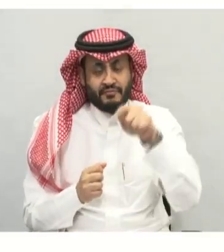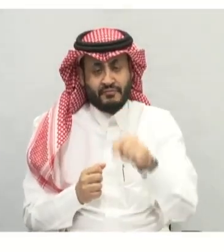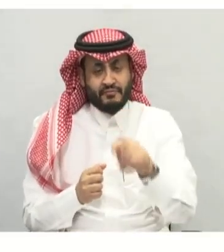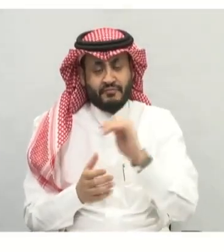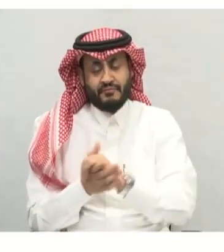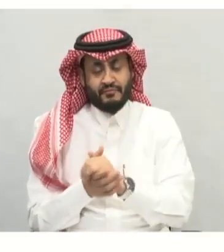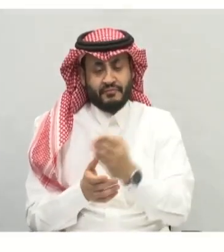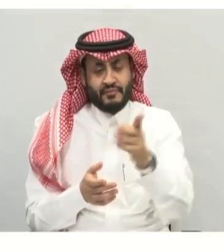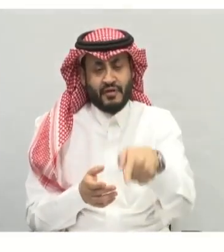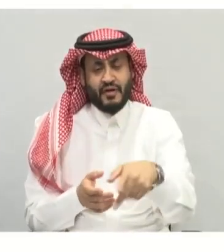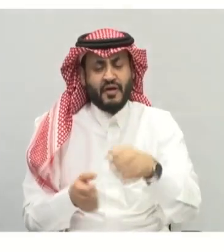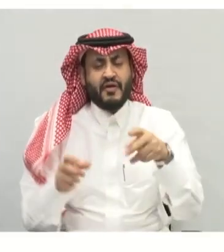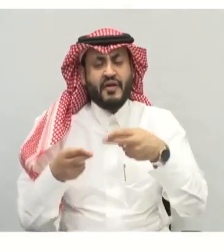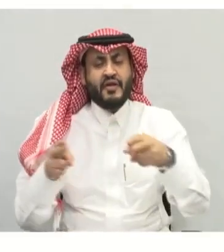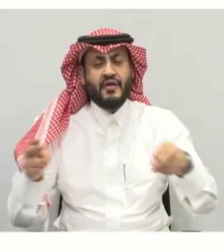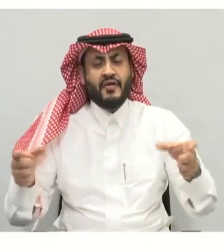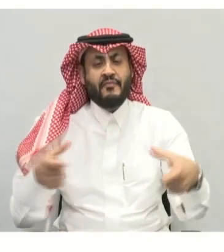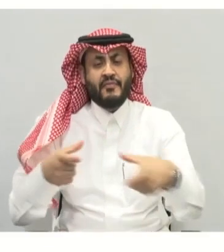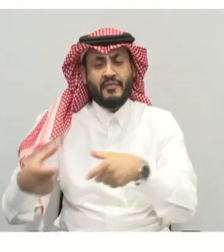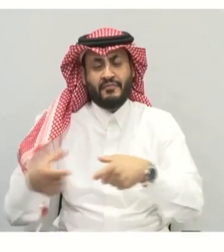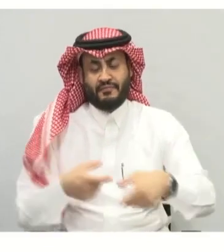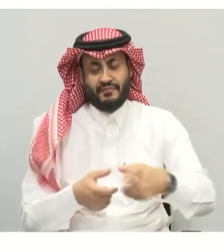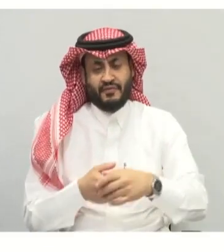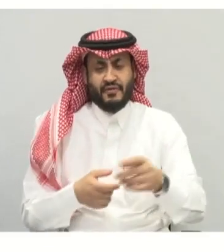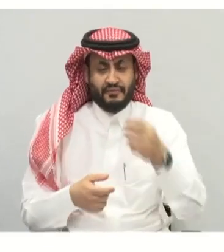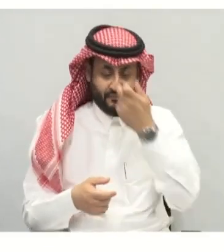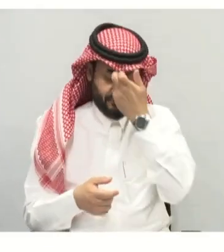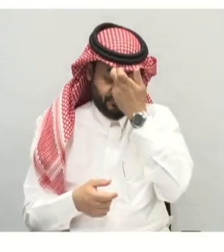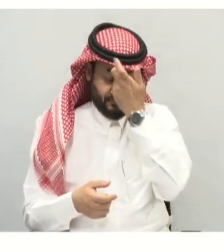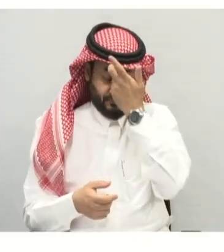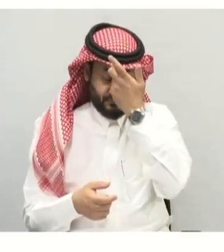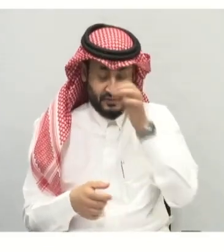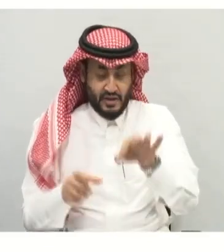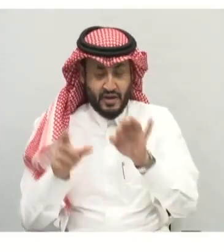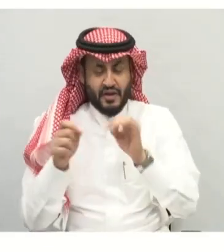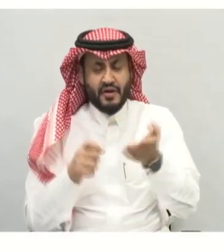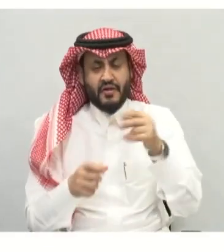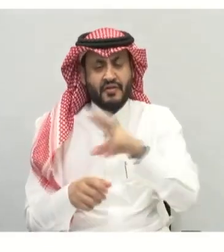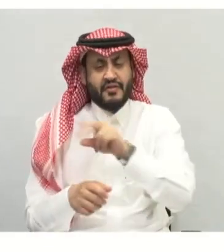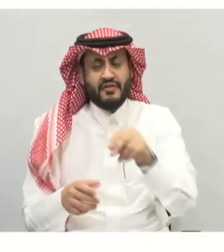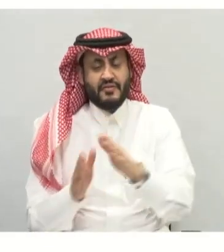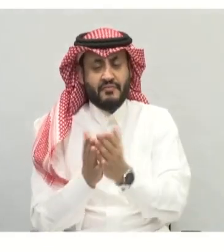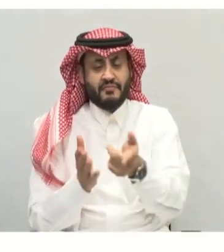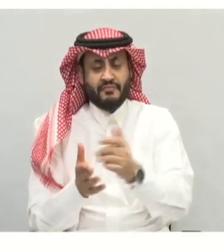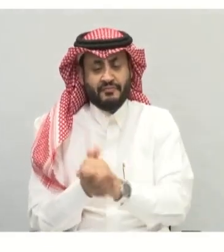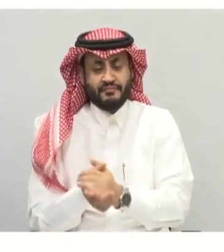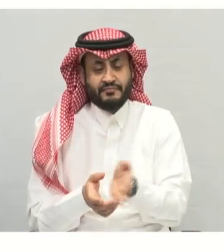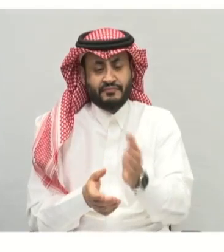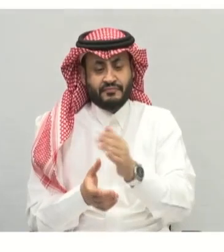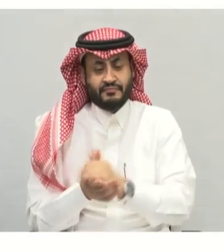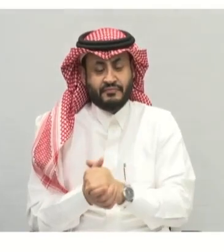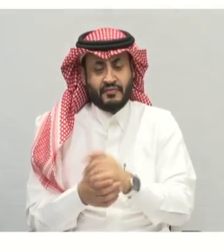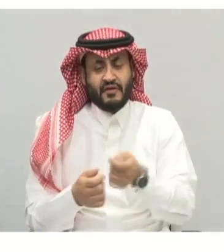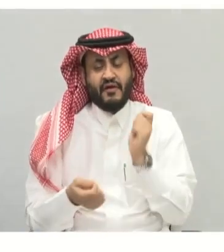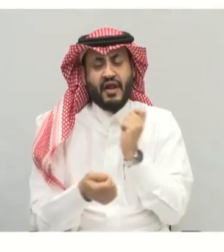and different countries using the information that we found on the same page and not only this but also trying